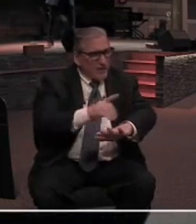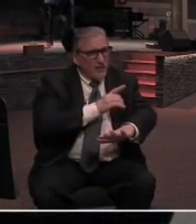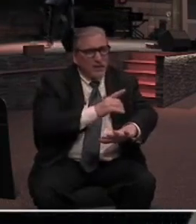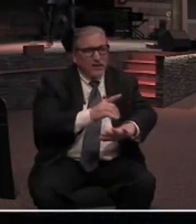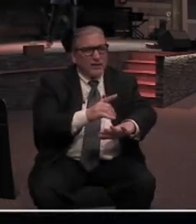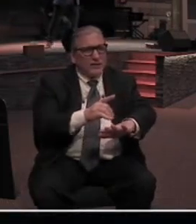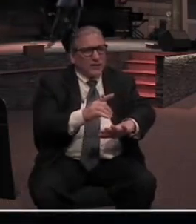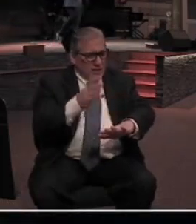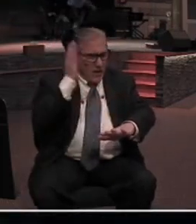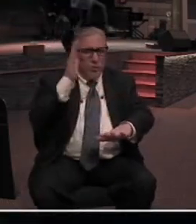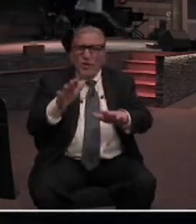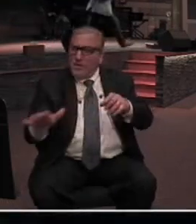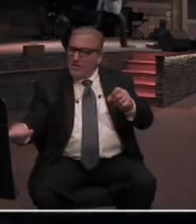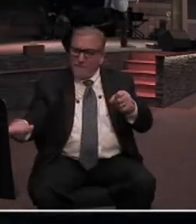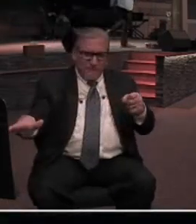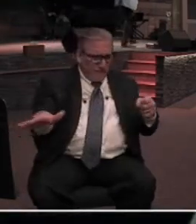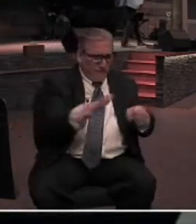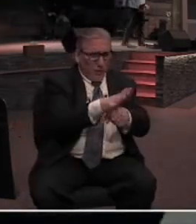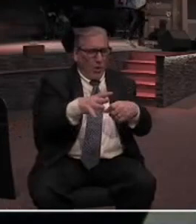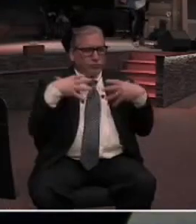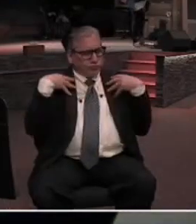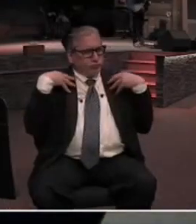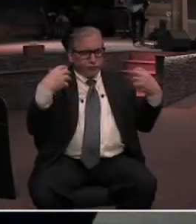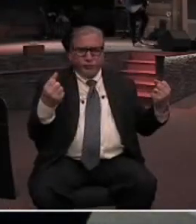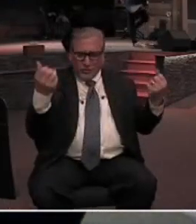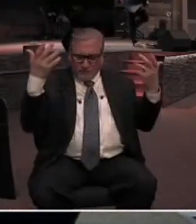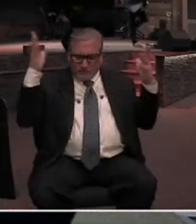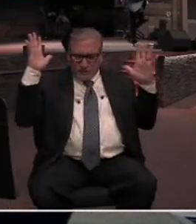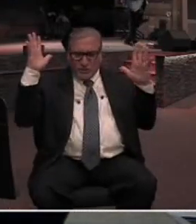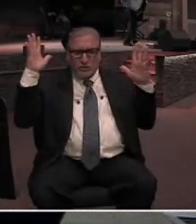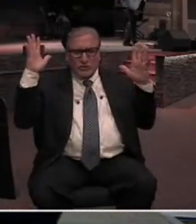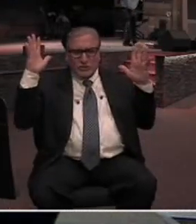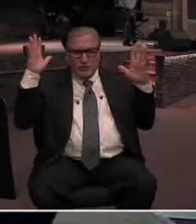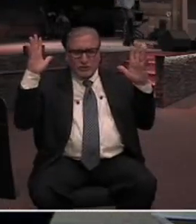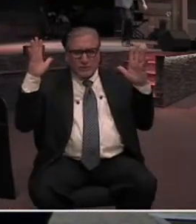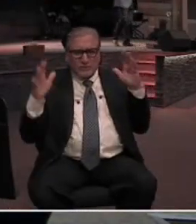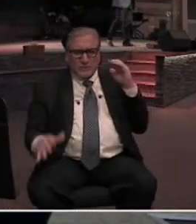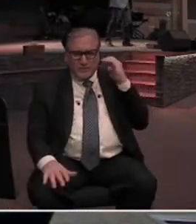a full recovery when this is done.